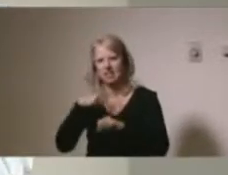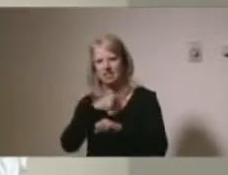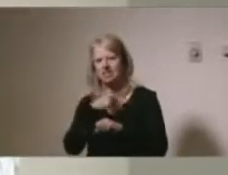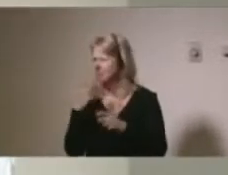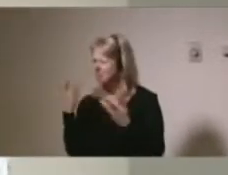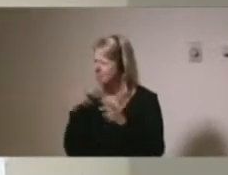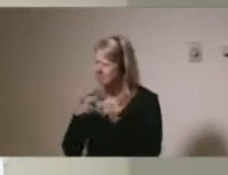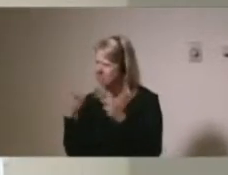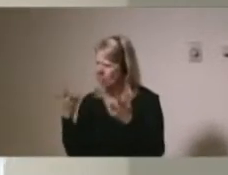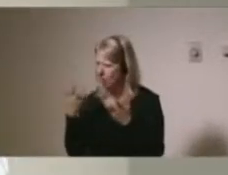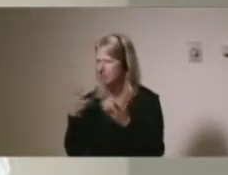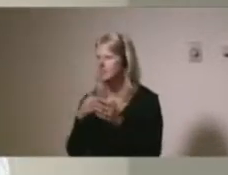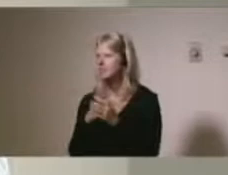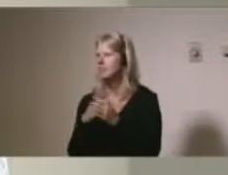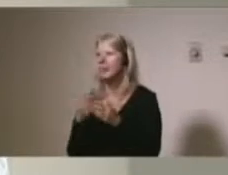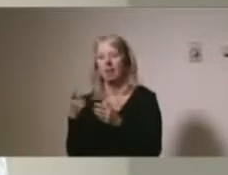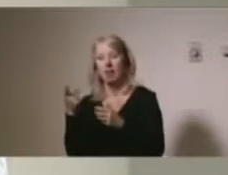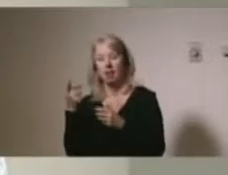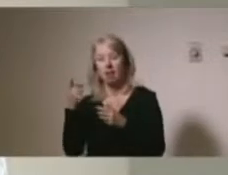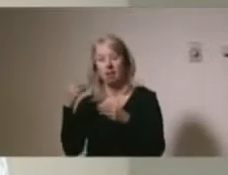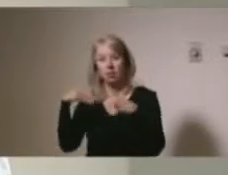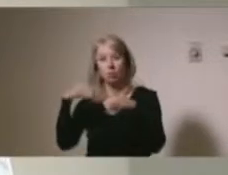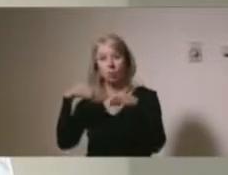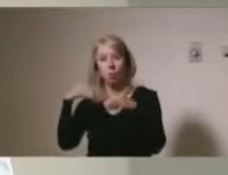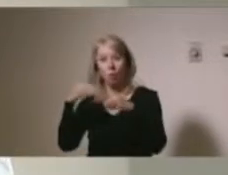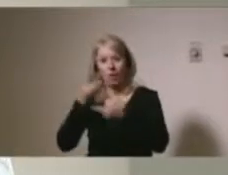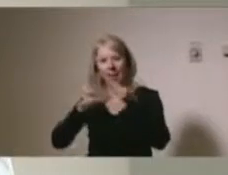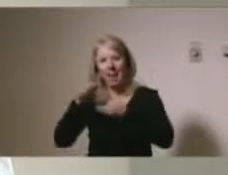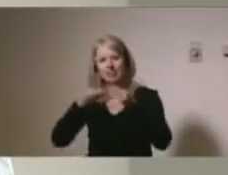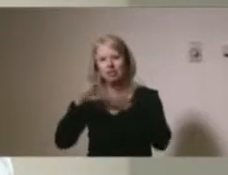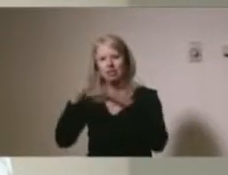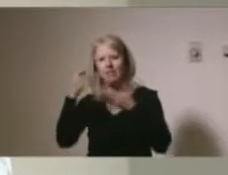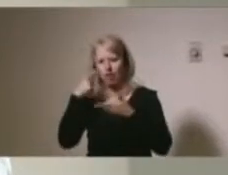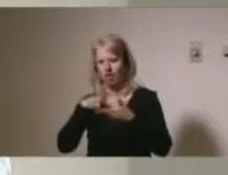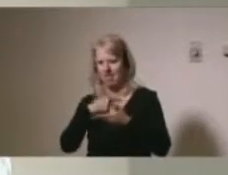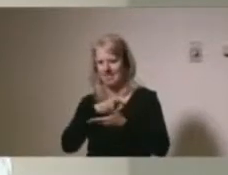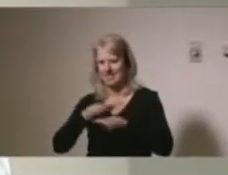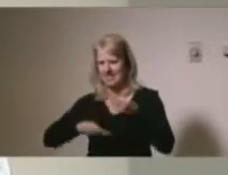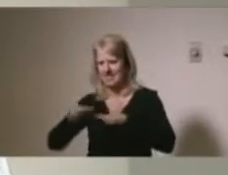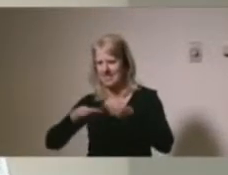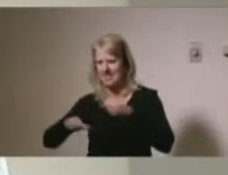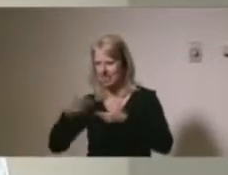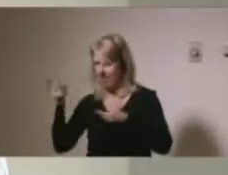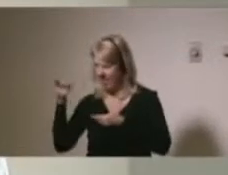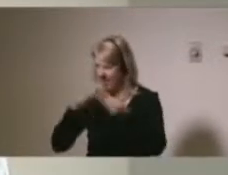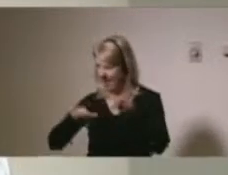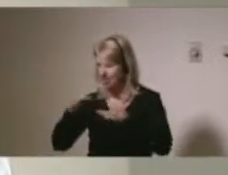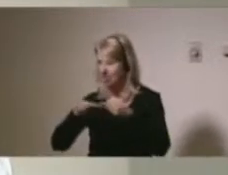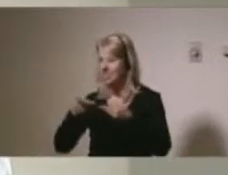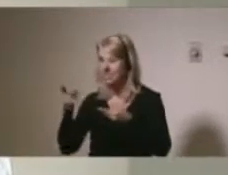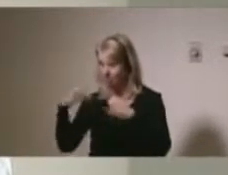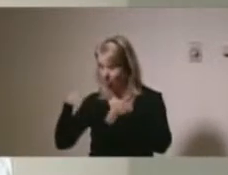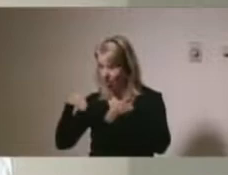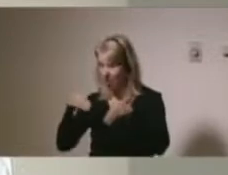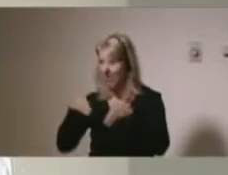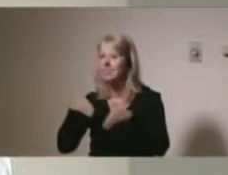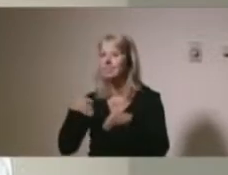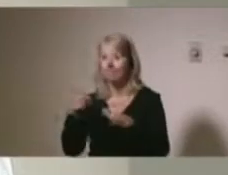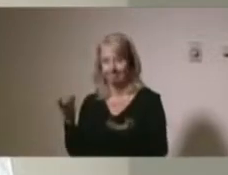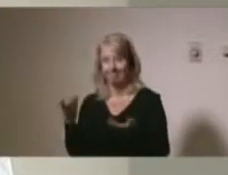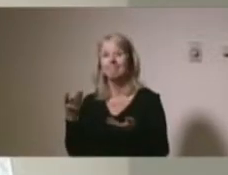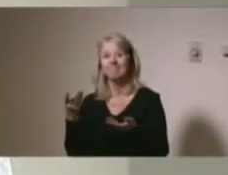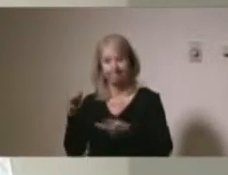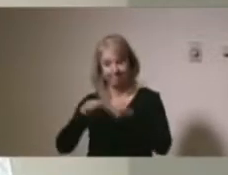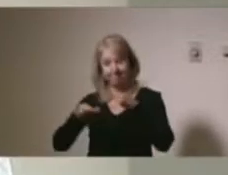well, the store cashes checks for those that need it. And I said, well, what do you mean they cash checks? She goes, well,